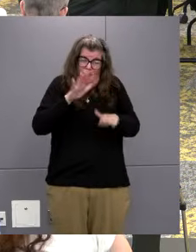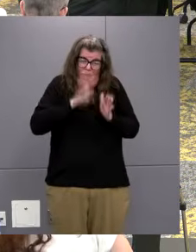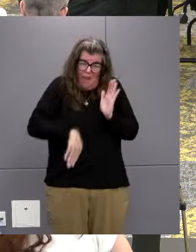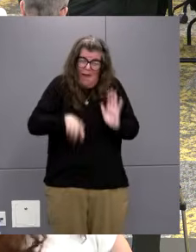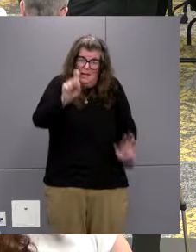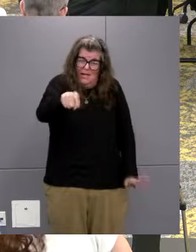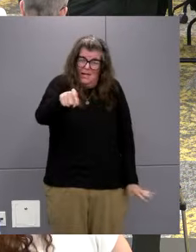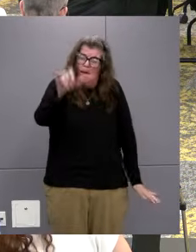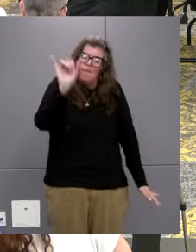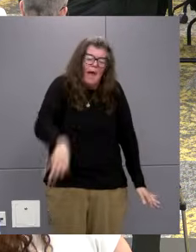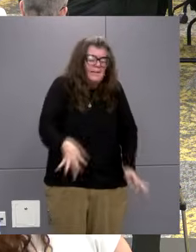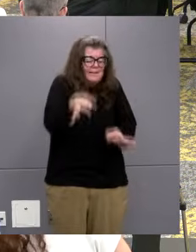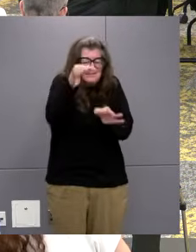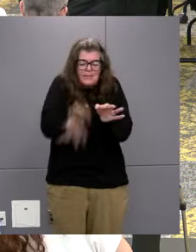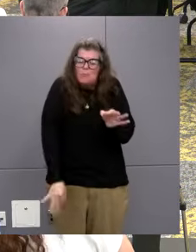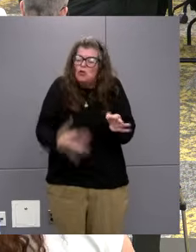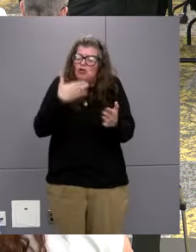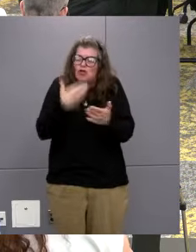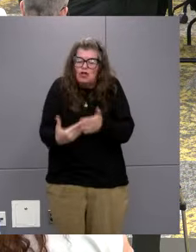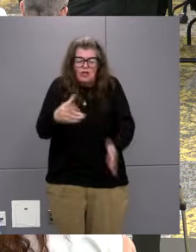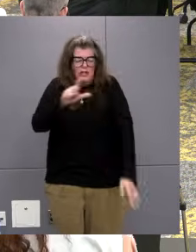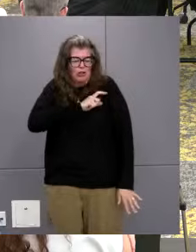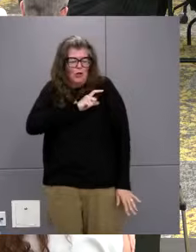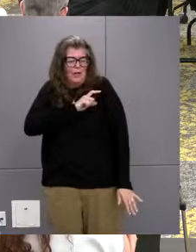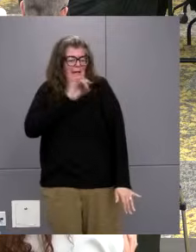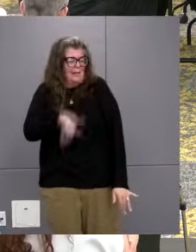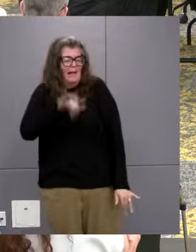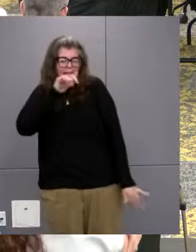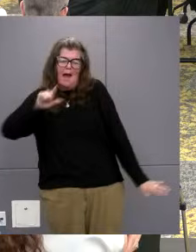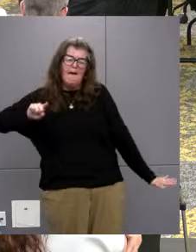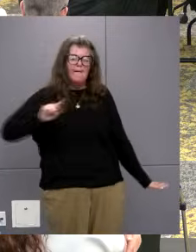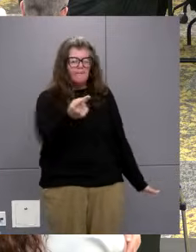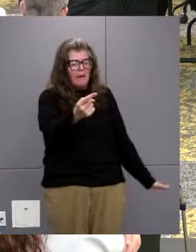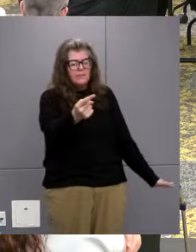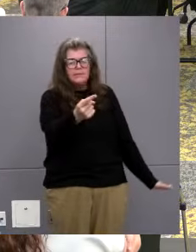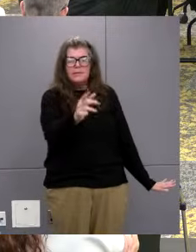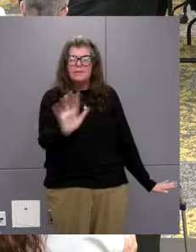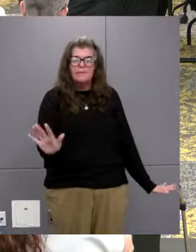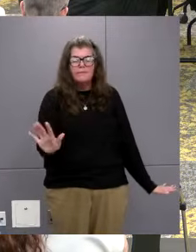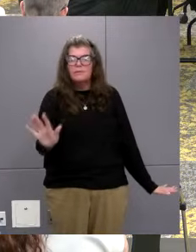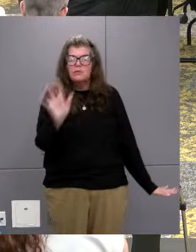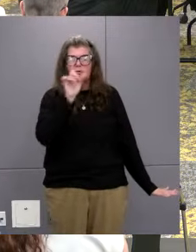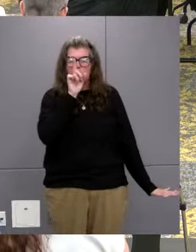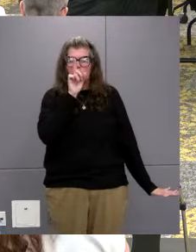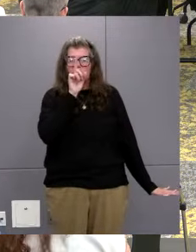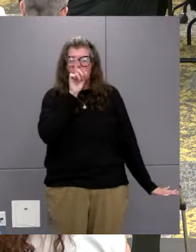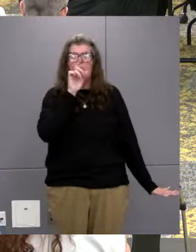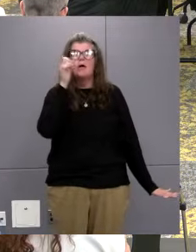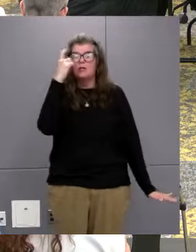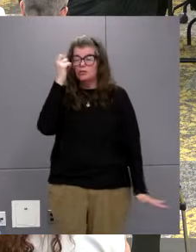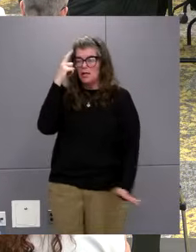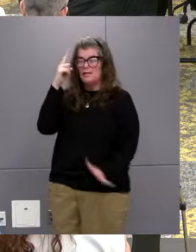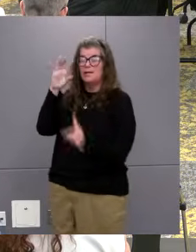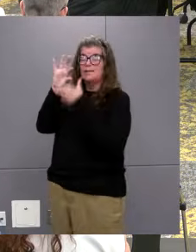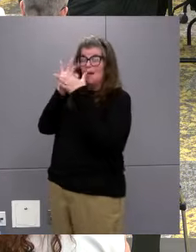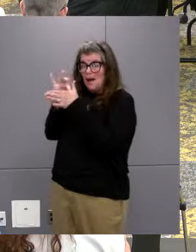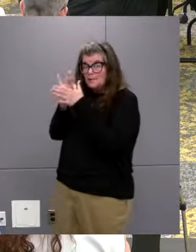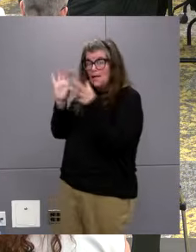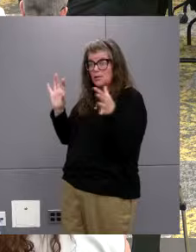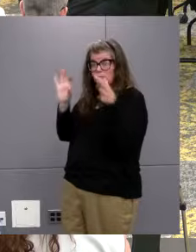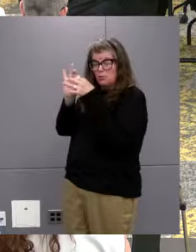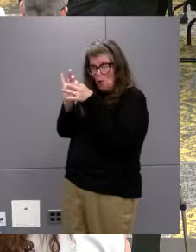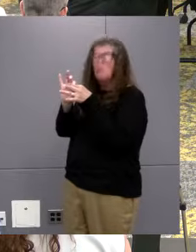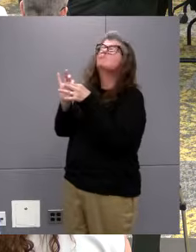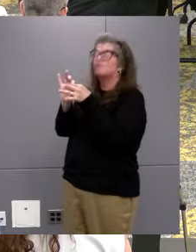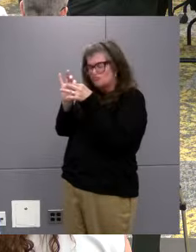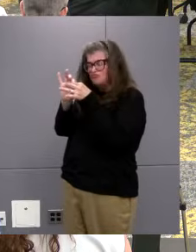simply good security. It's not offensive. That it came in a context that upset people is one thing, but there's a simple